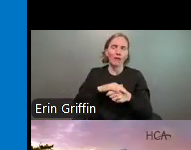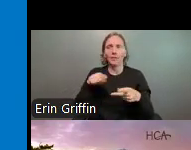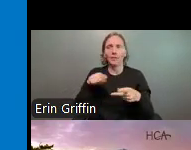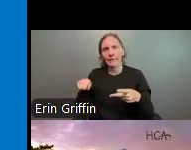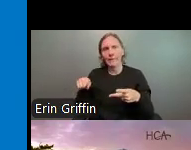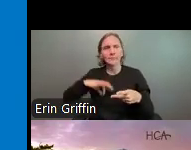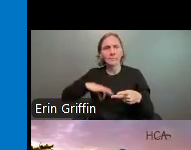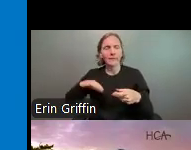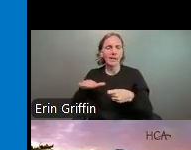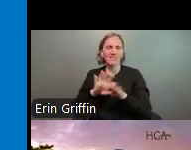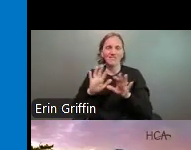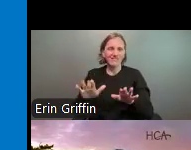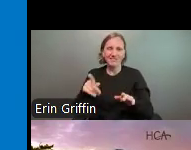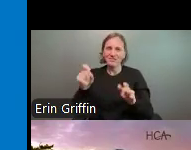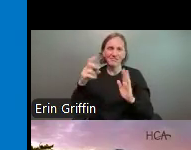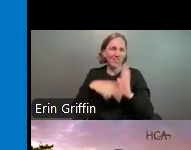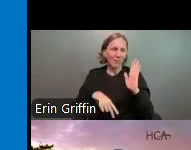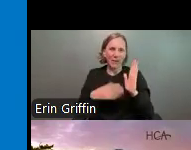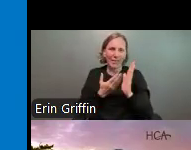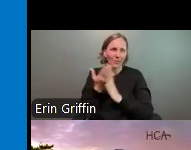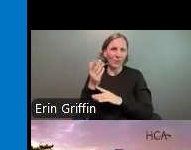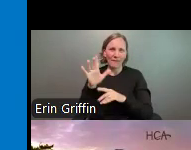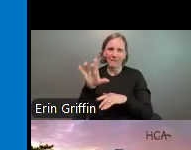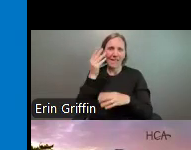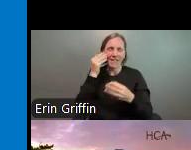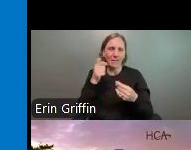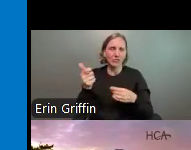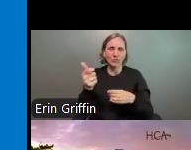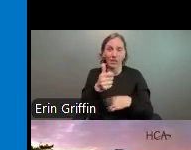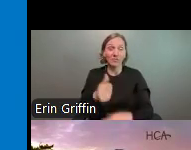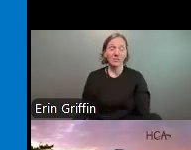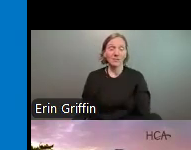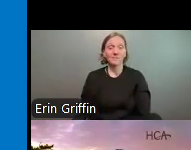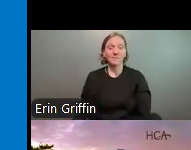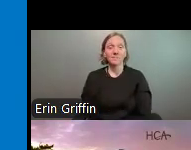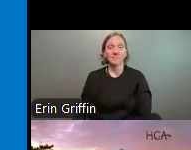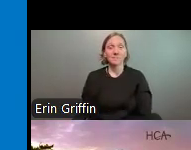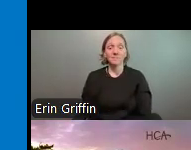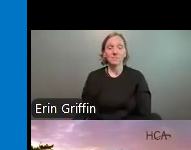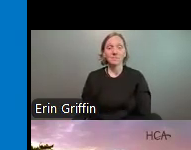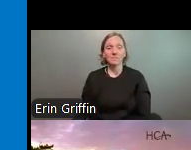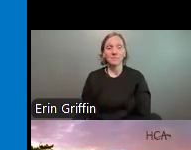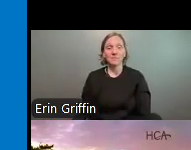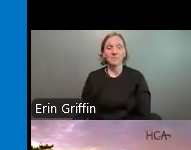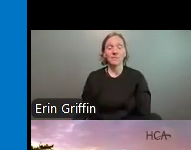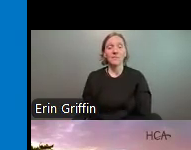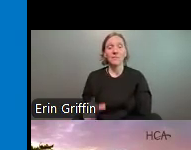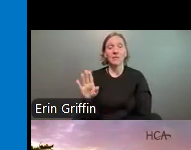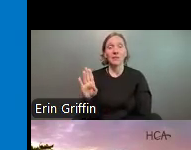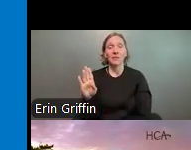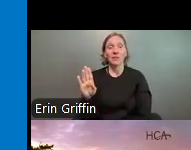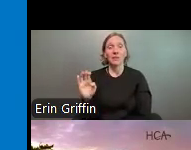covered? And I think we talked about that and where you can find that benefit schedule as well. I would note that we've